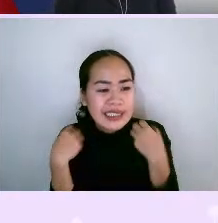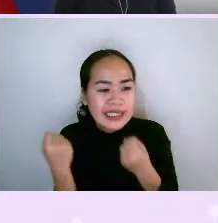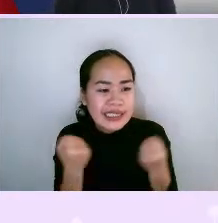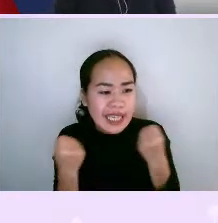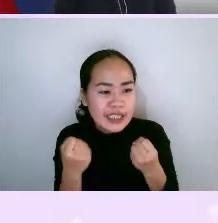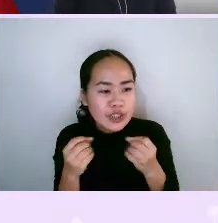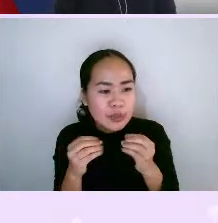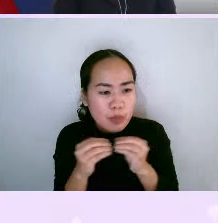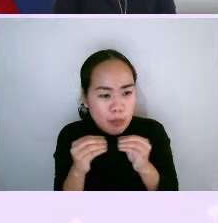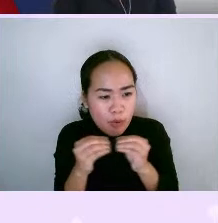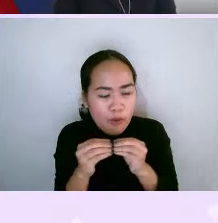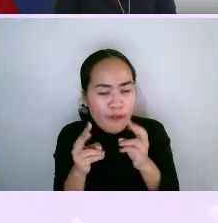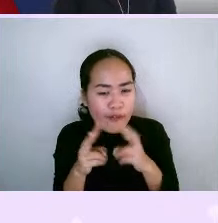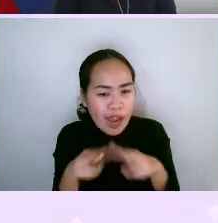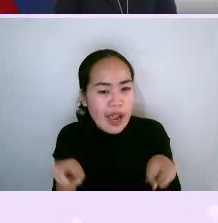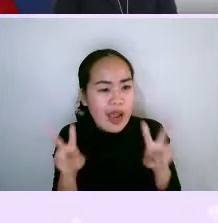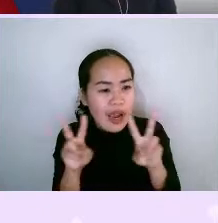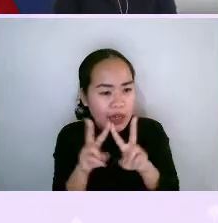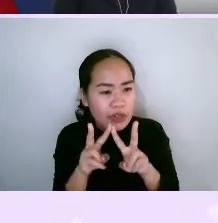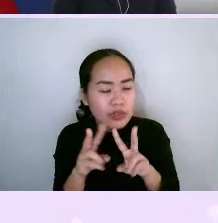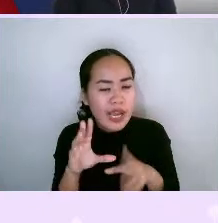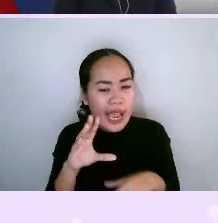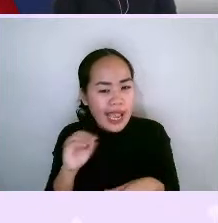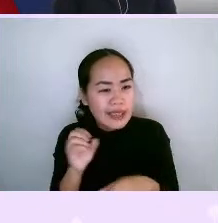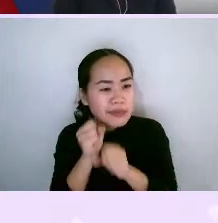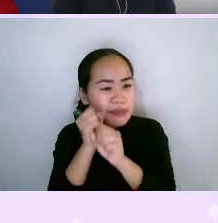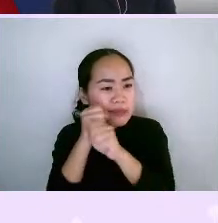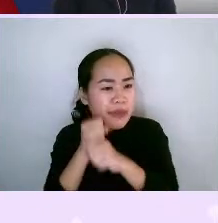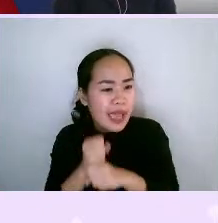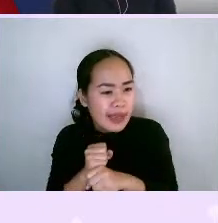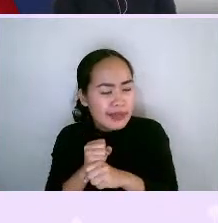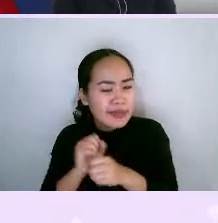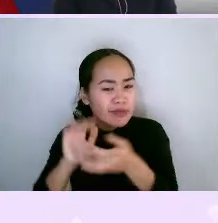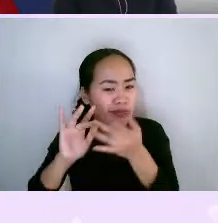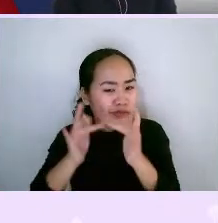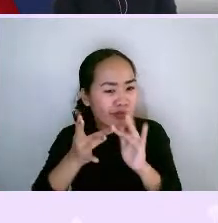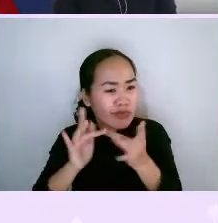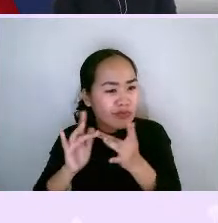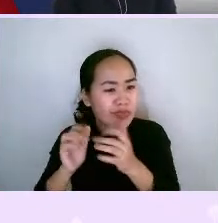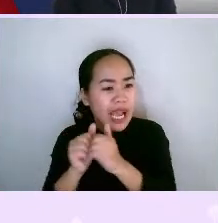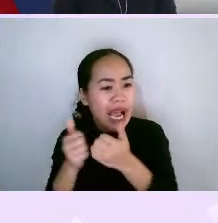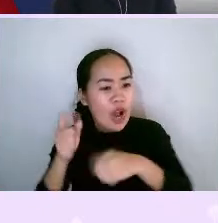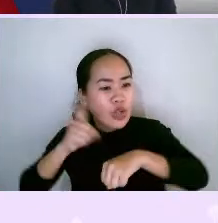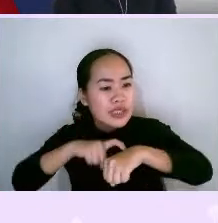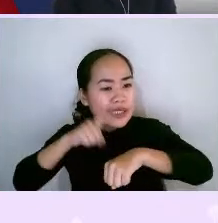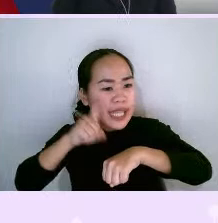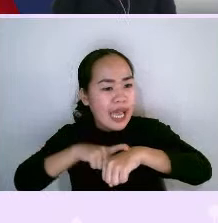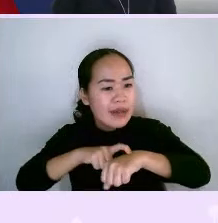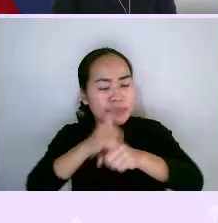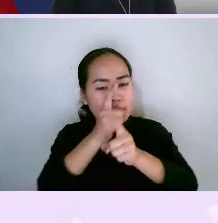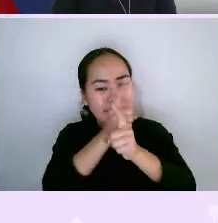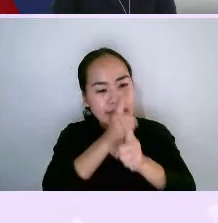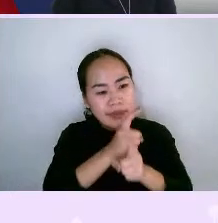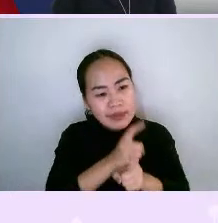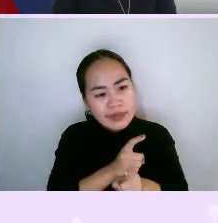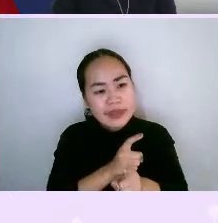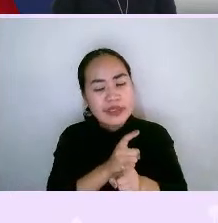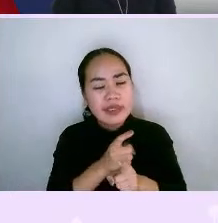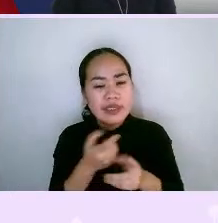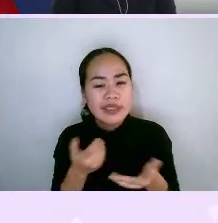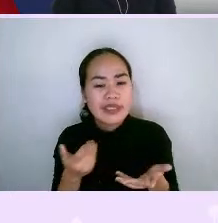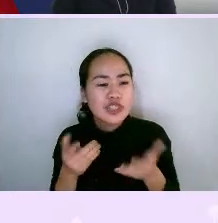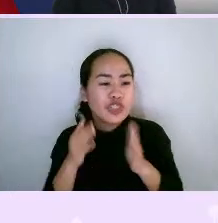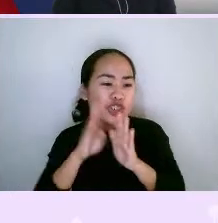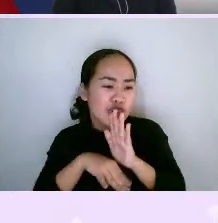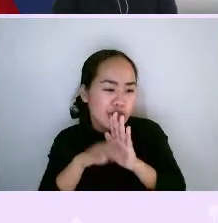and supply chain linkages and provides timely, accurate, and inexpensive